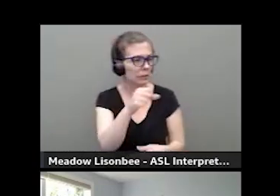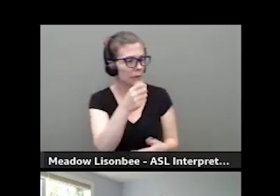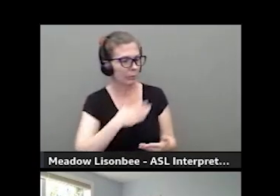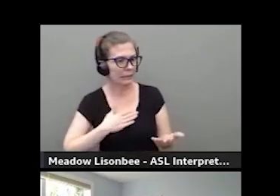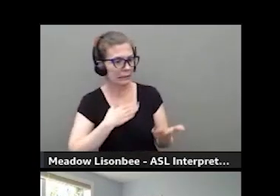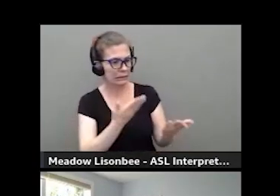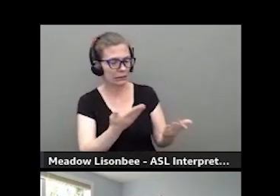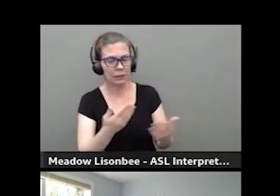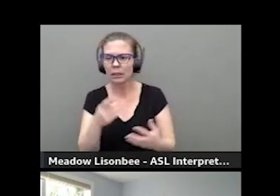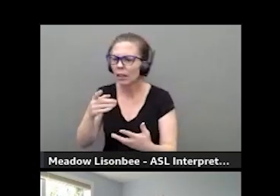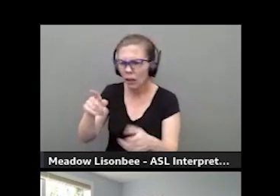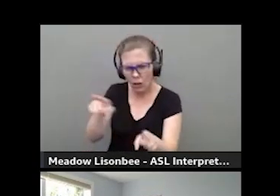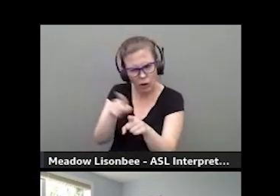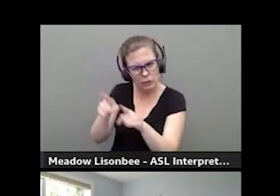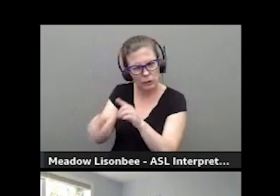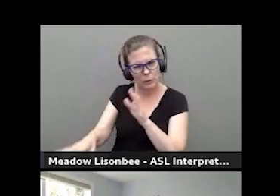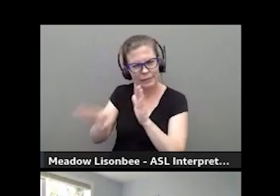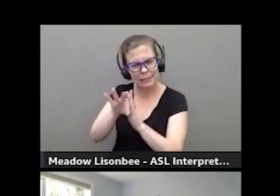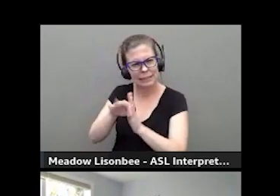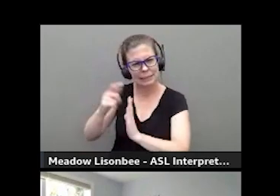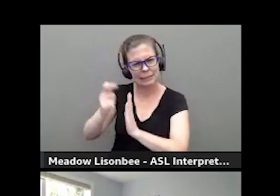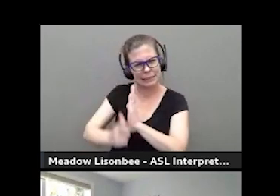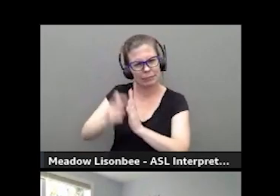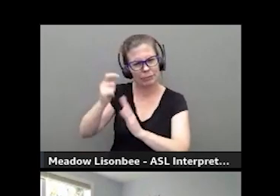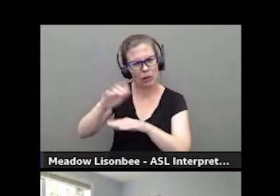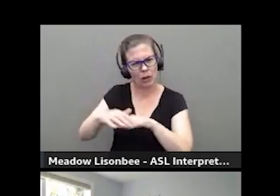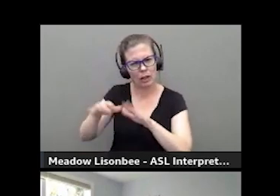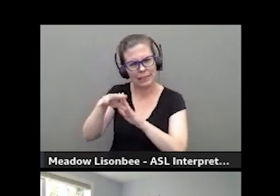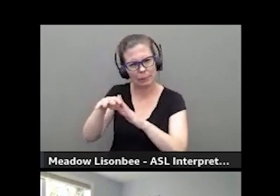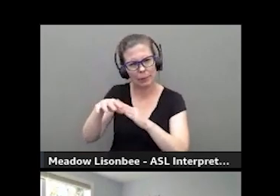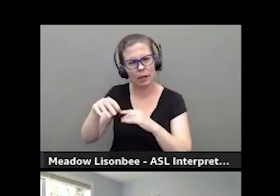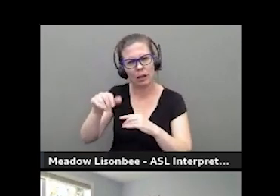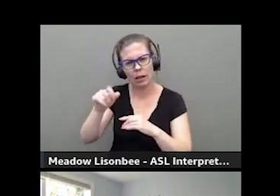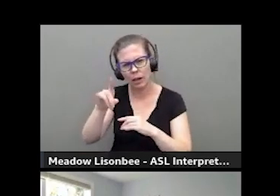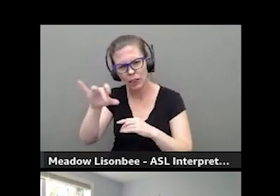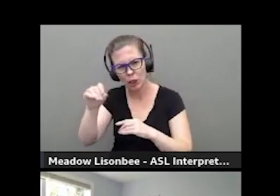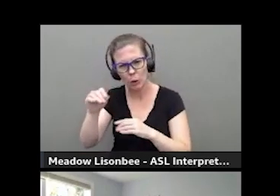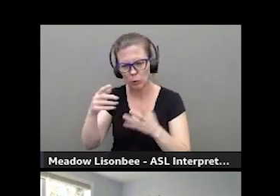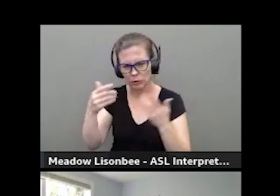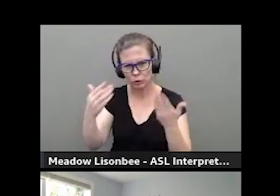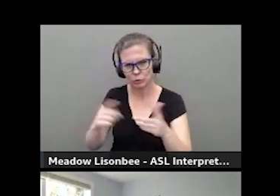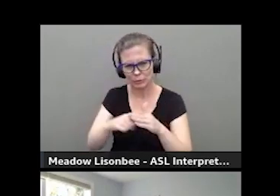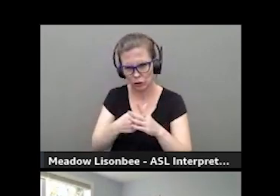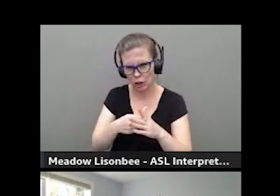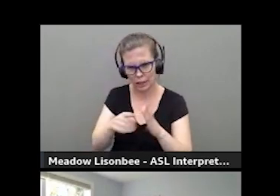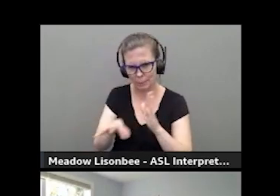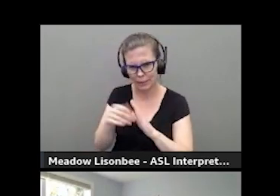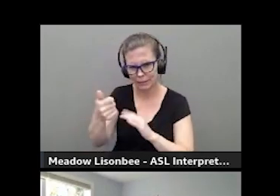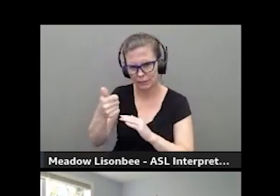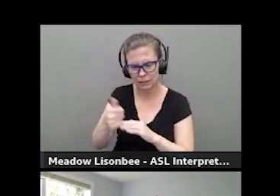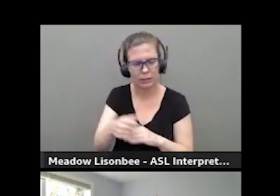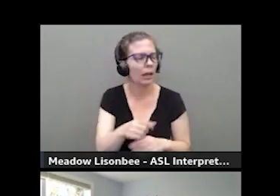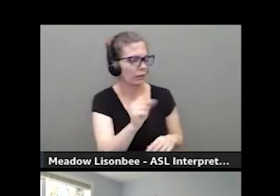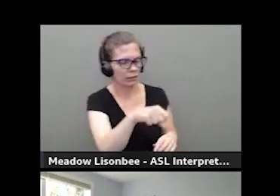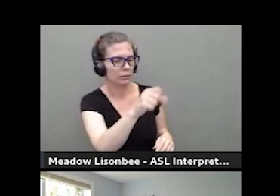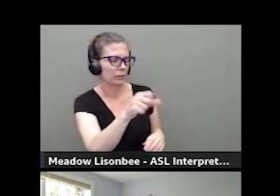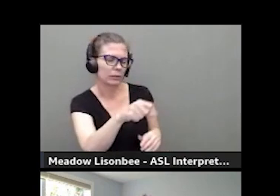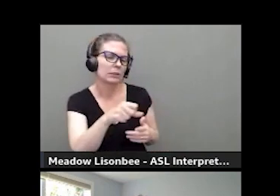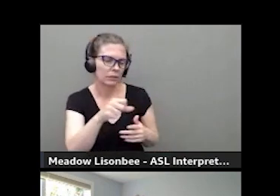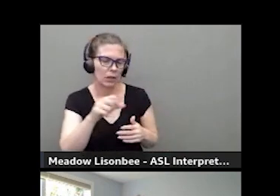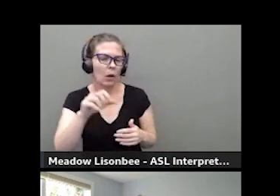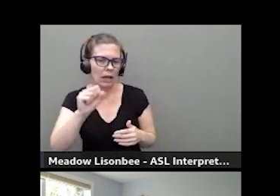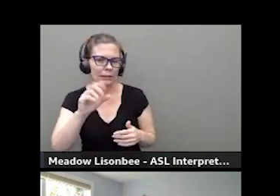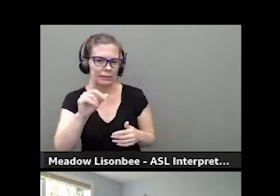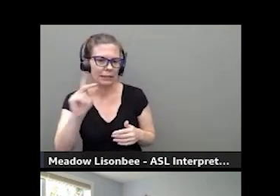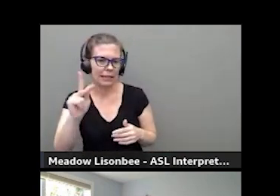also just select a default on the camera and the audio and that sort of thing to get started? Yeah, exactly. So the SDKs, right.